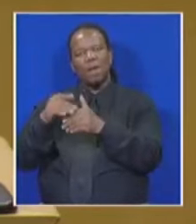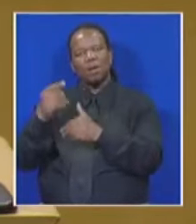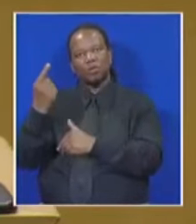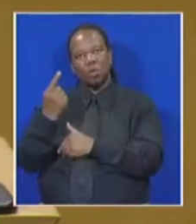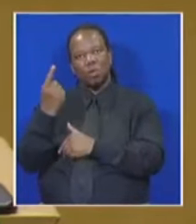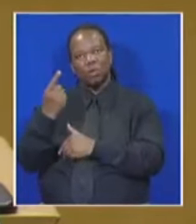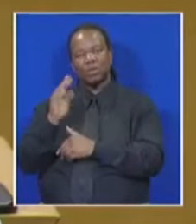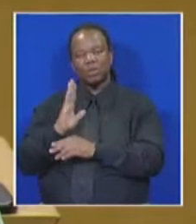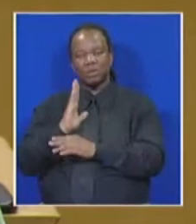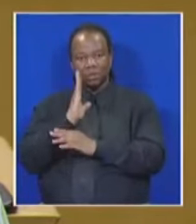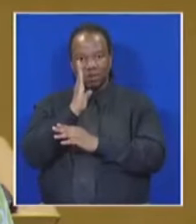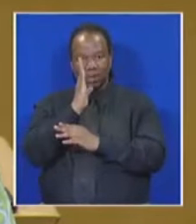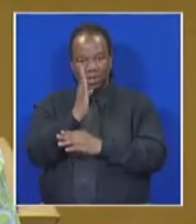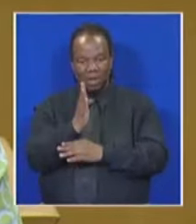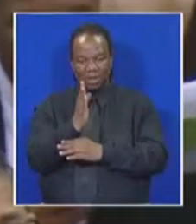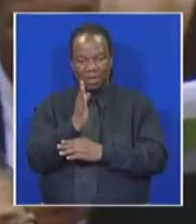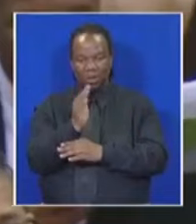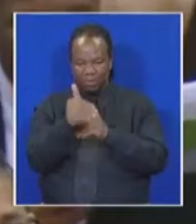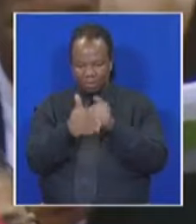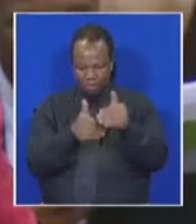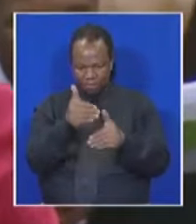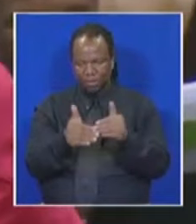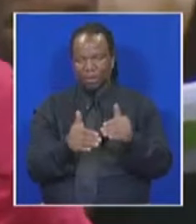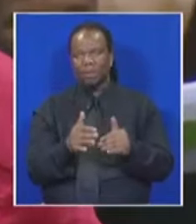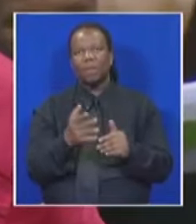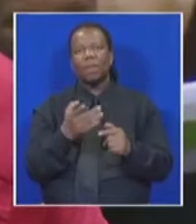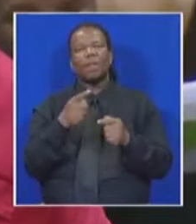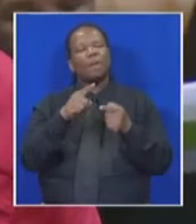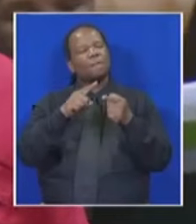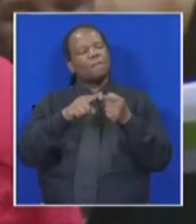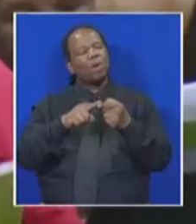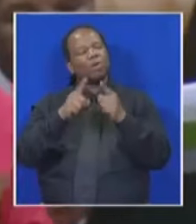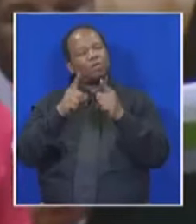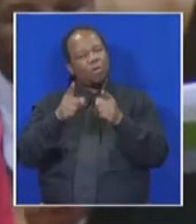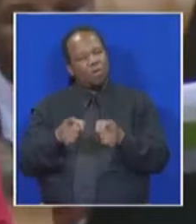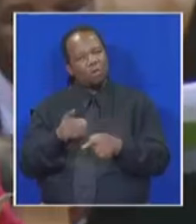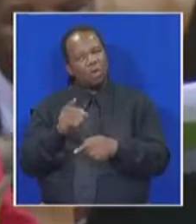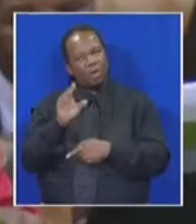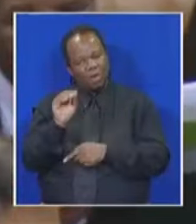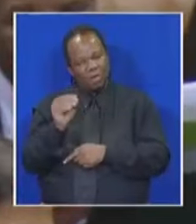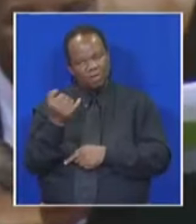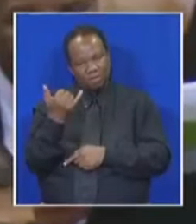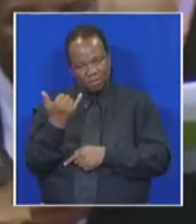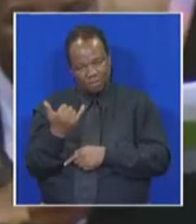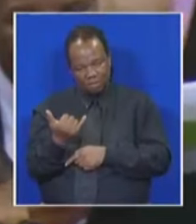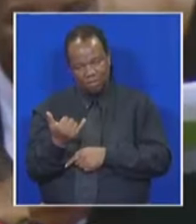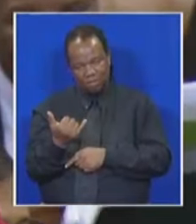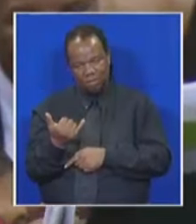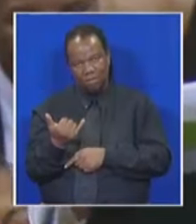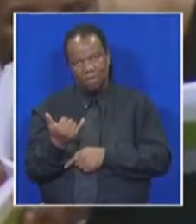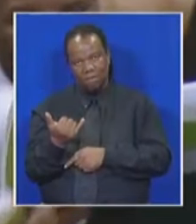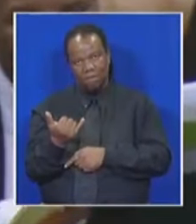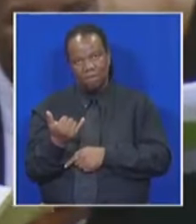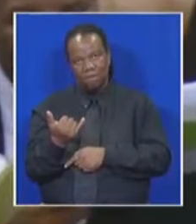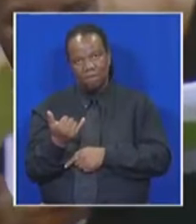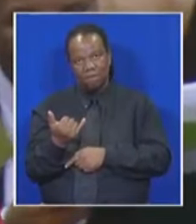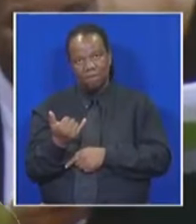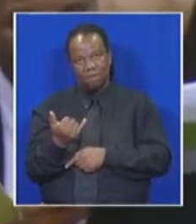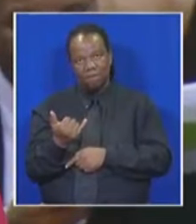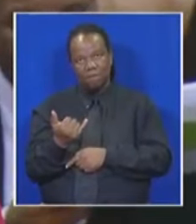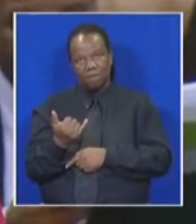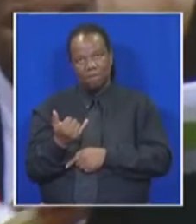directly related to the procedure during the division. And the point of order that we have raised on here directly relates to